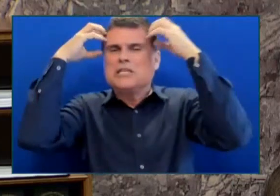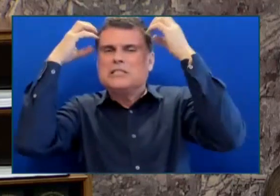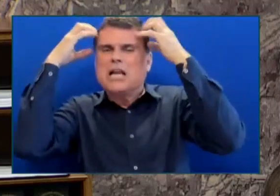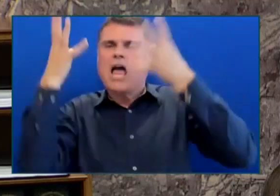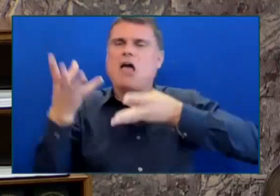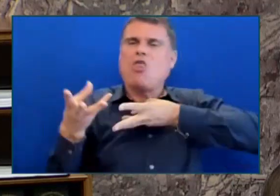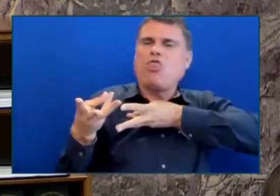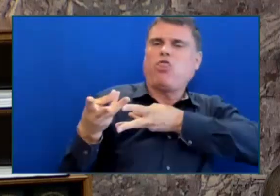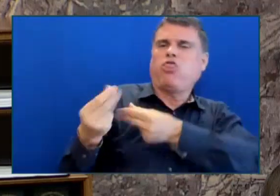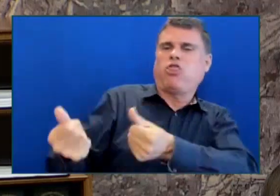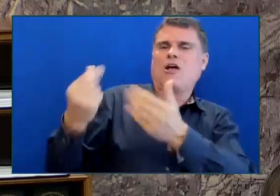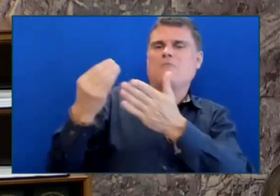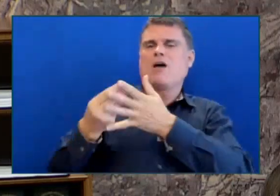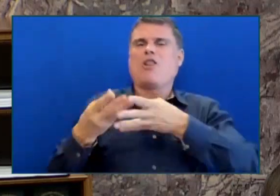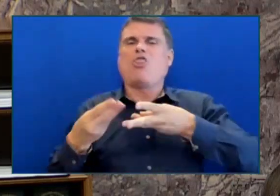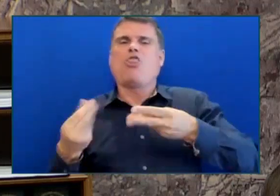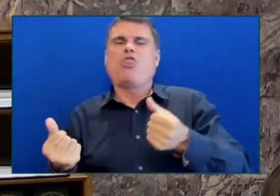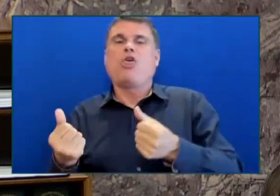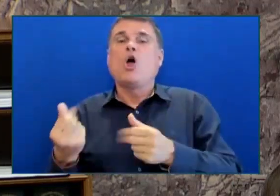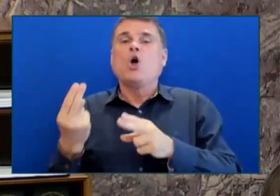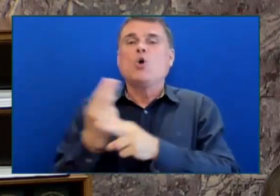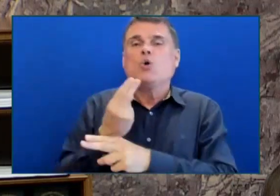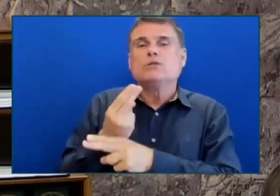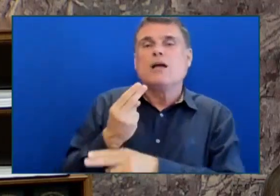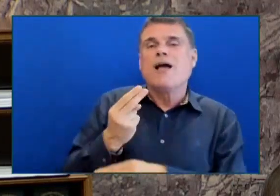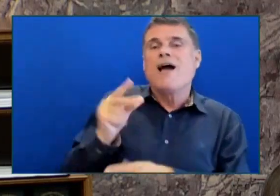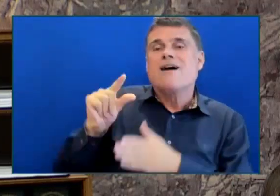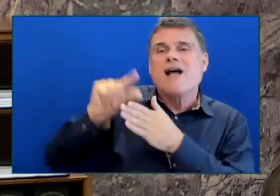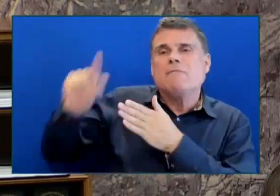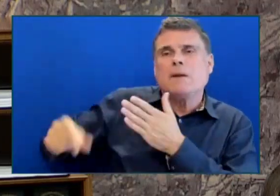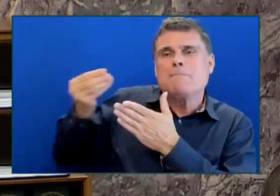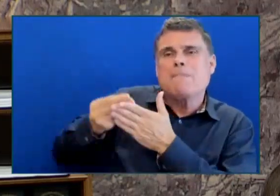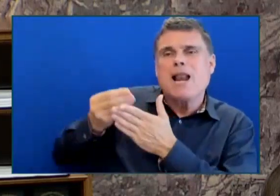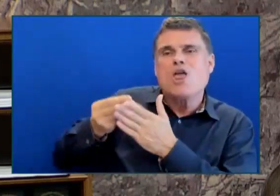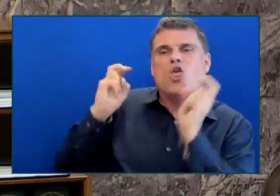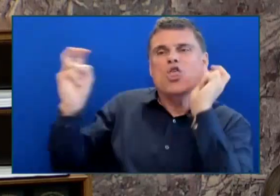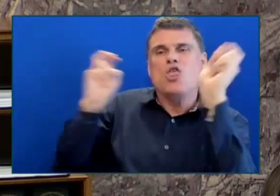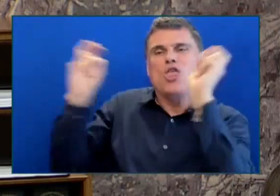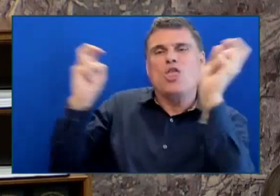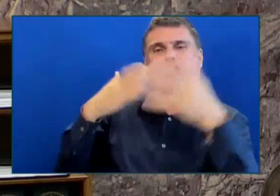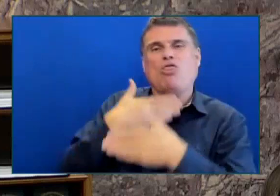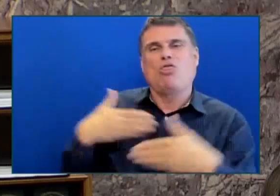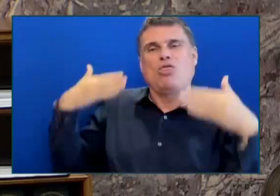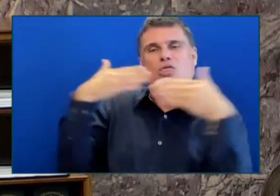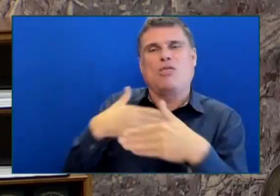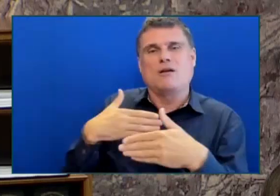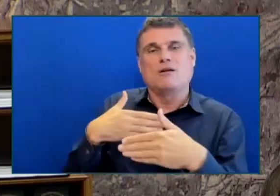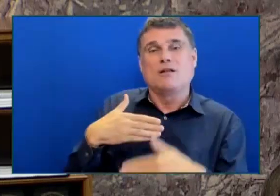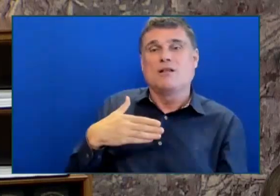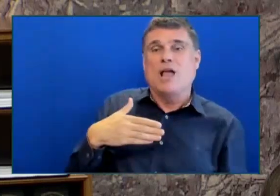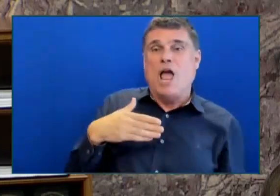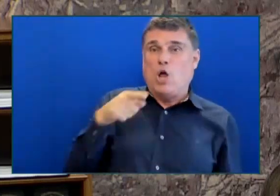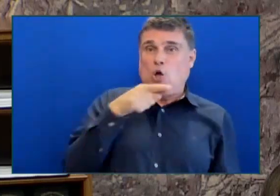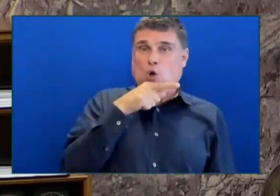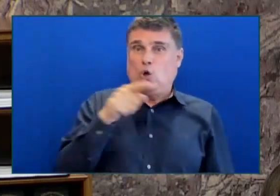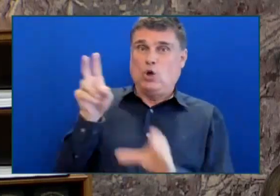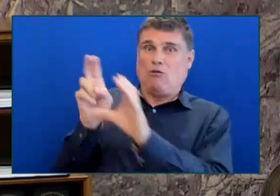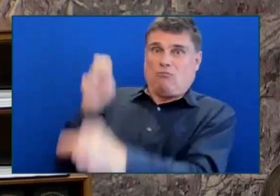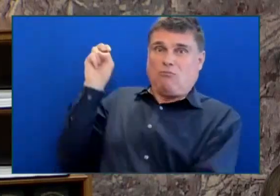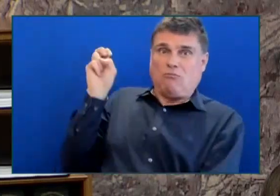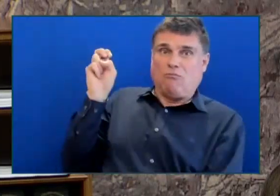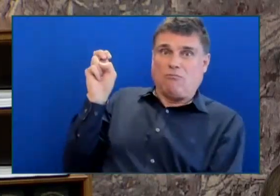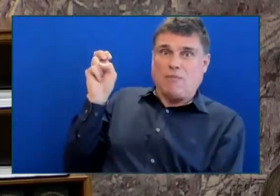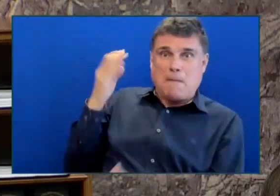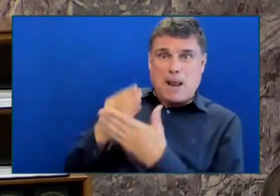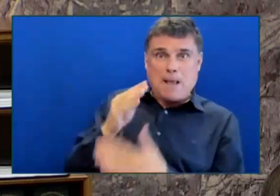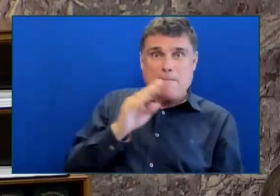was misspent and misappropriated, and she had to pay it back. And so it shouldn't come as a surprise that in 2017, the government of the day